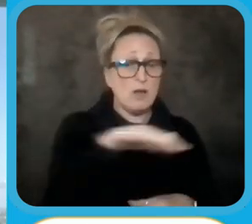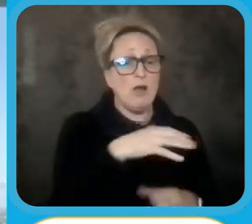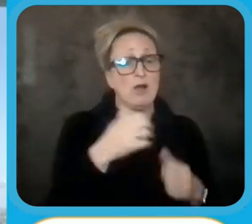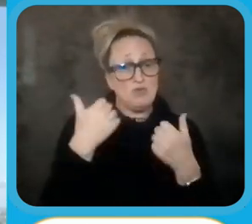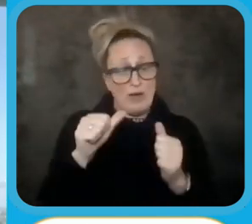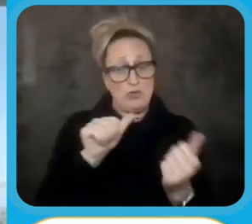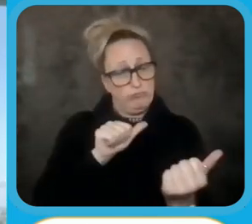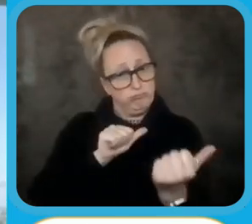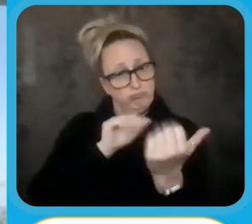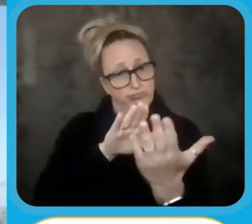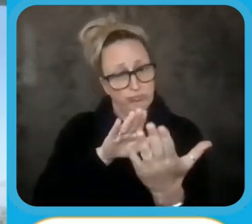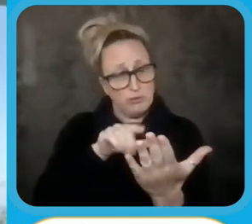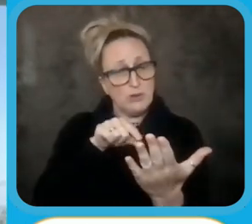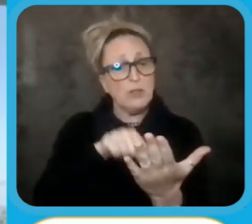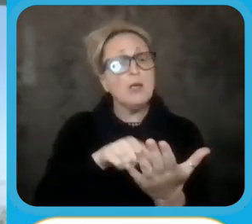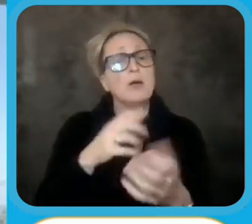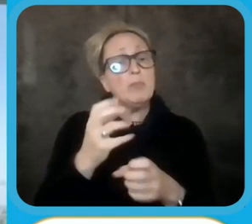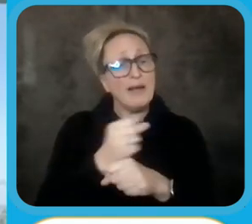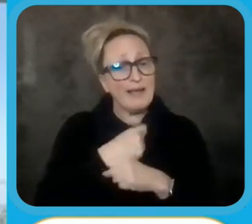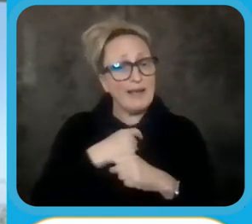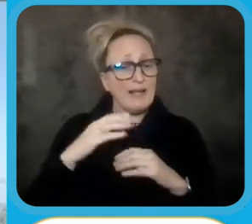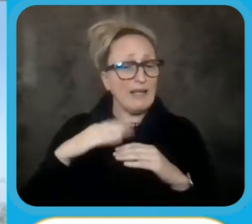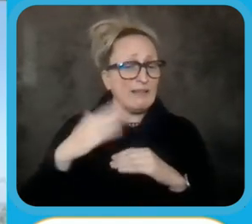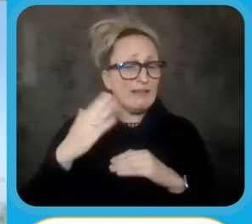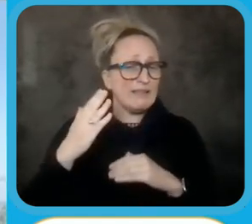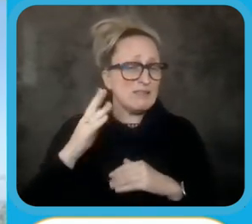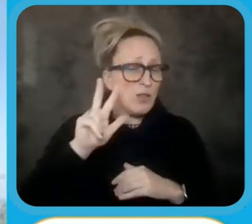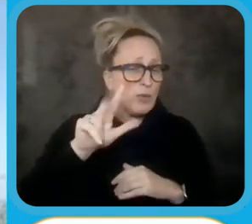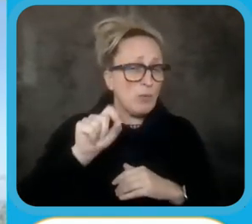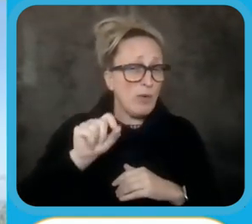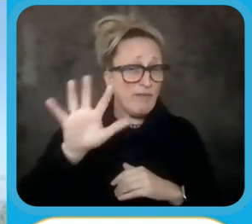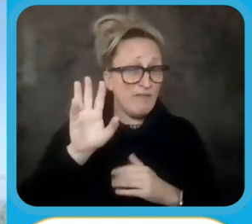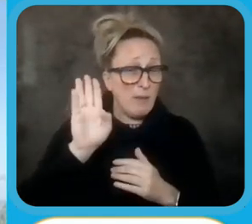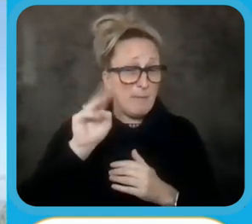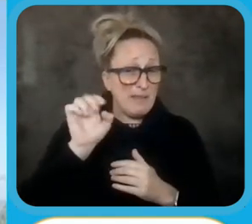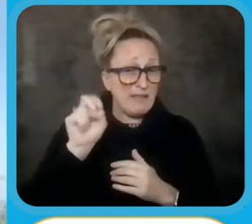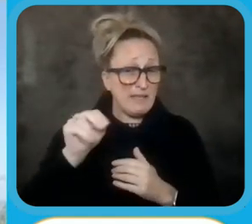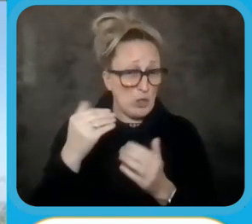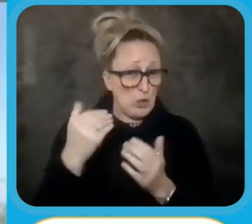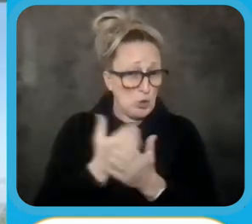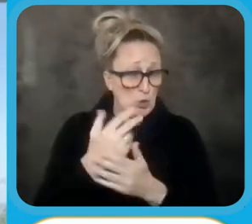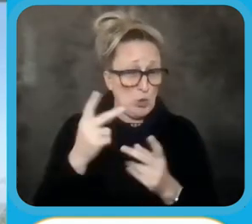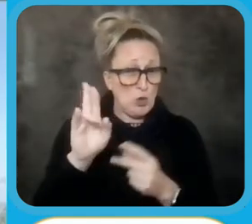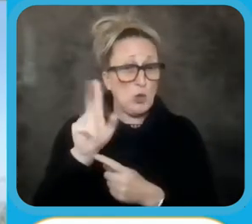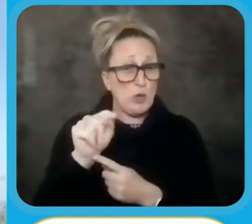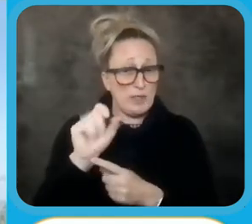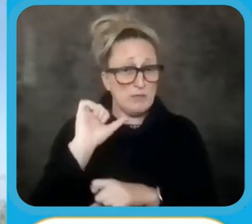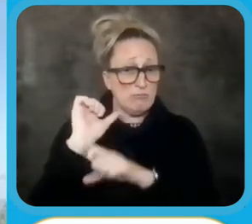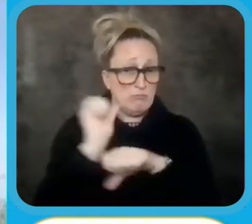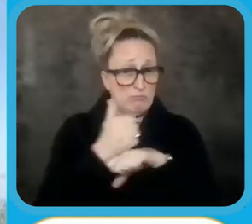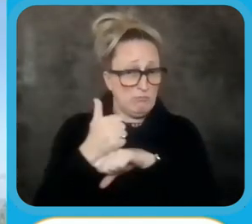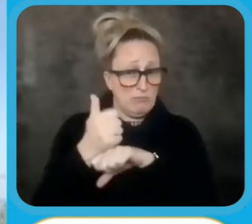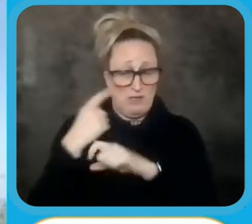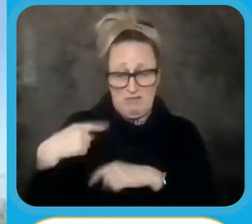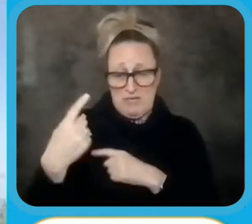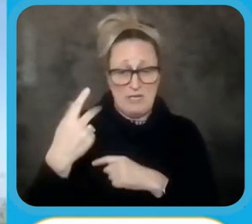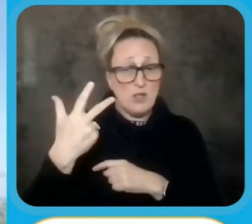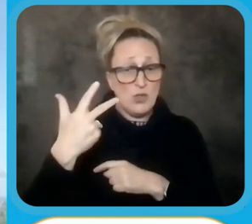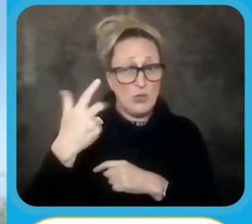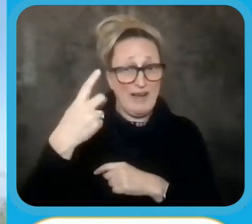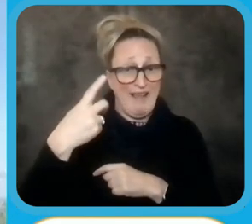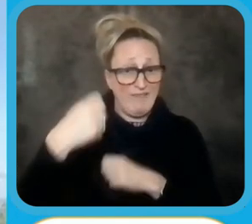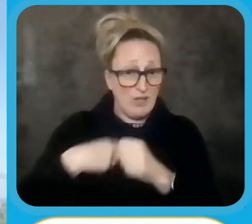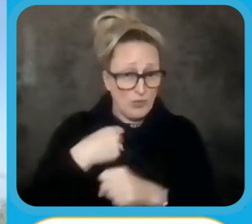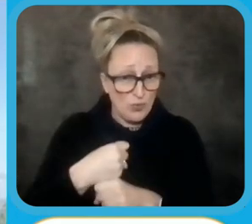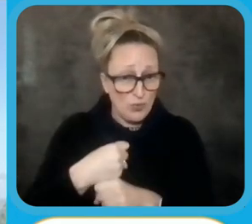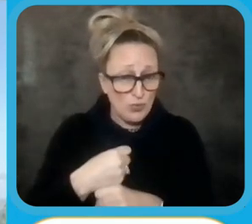it by getting at least 3.5 million new units in place within the next 3.5 years.